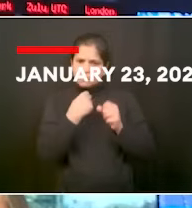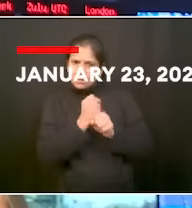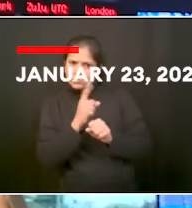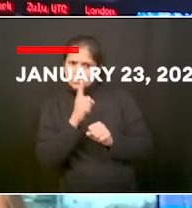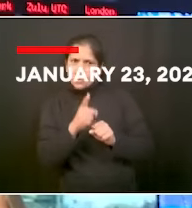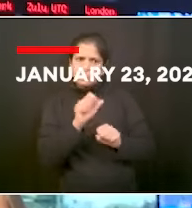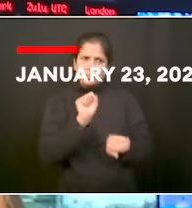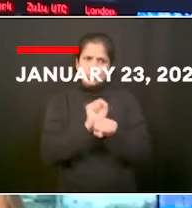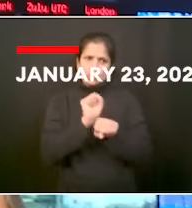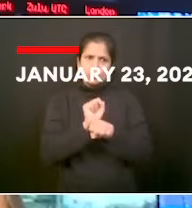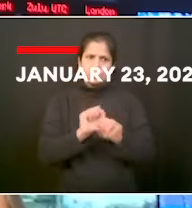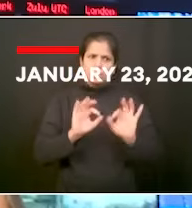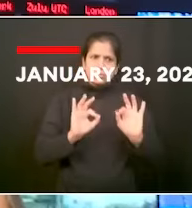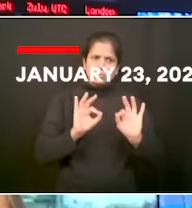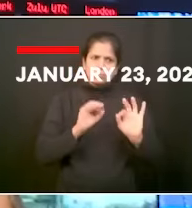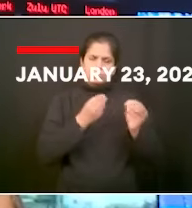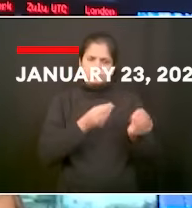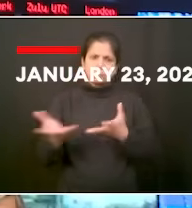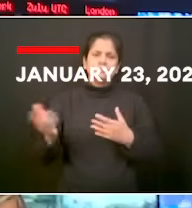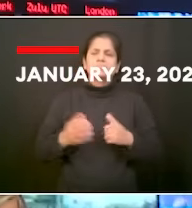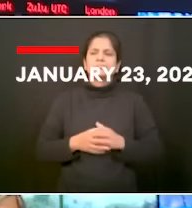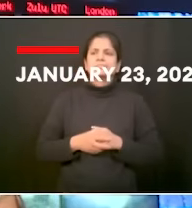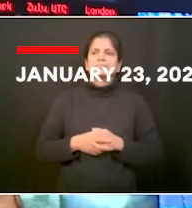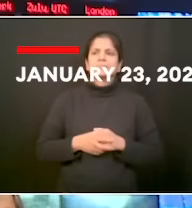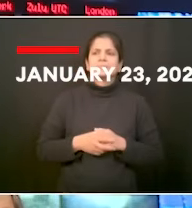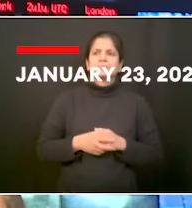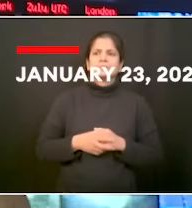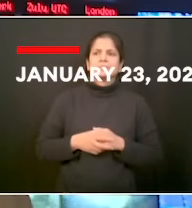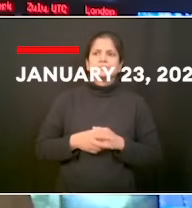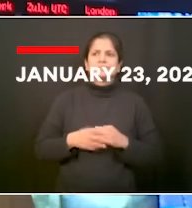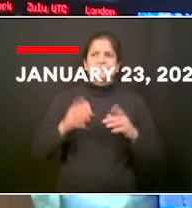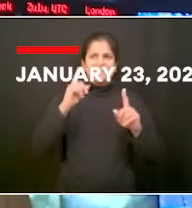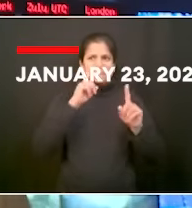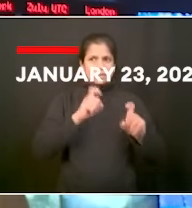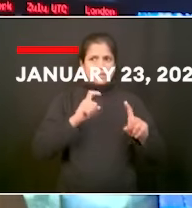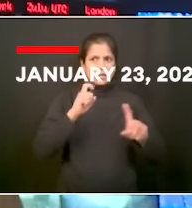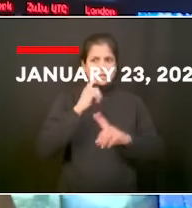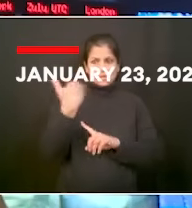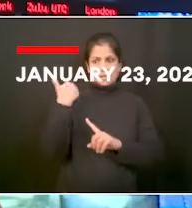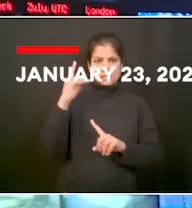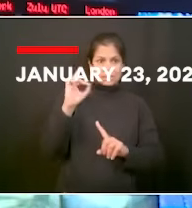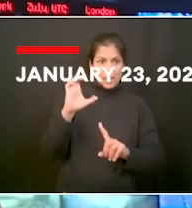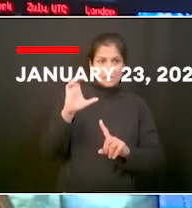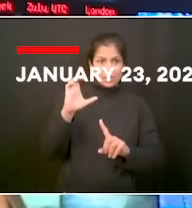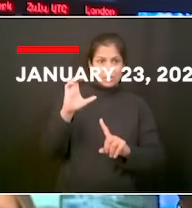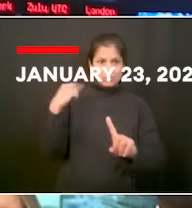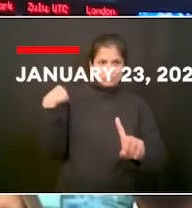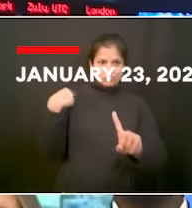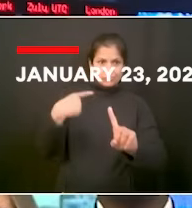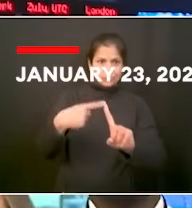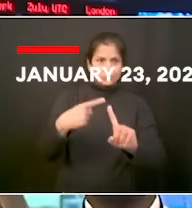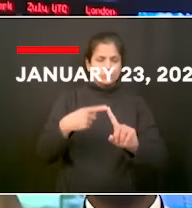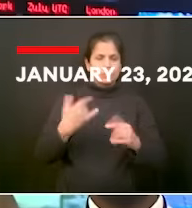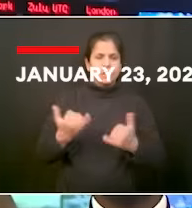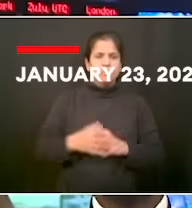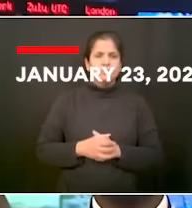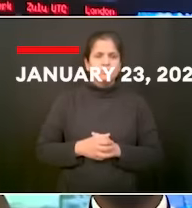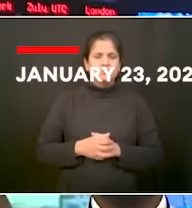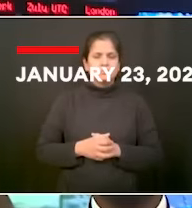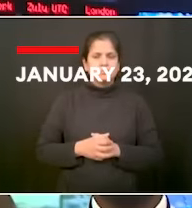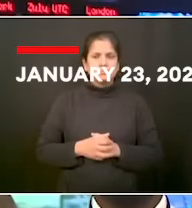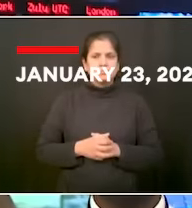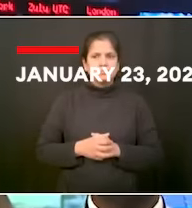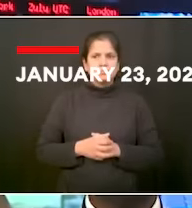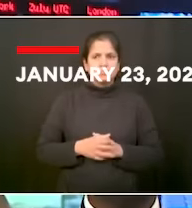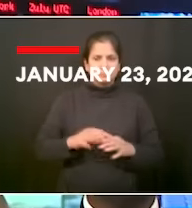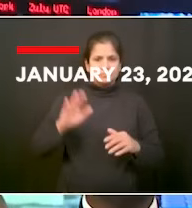right here. Other ones now, just ahead of this one? These are the last tests of December. Dave, go ahead. Hey, how's it going? You